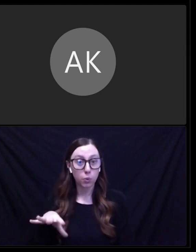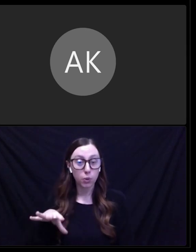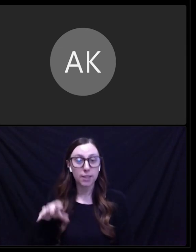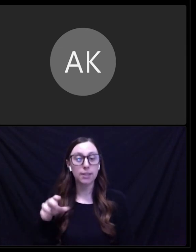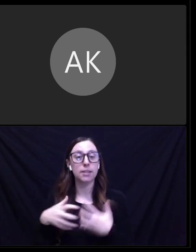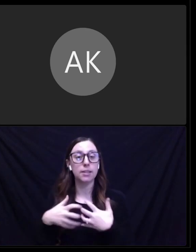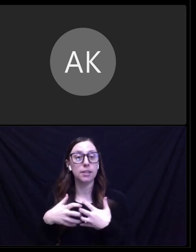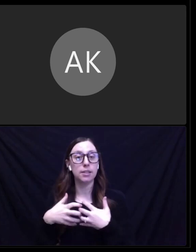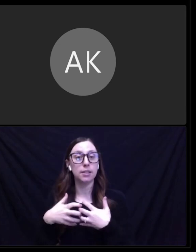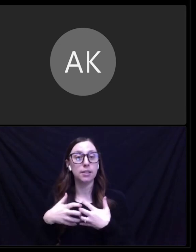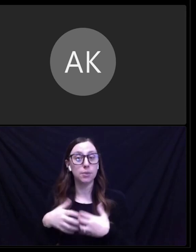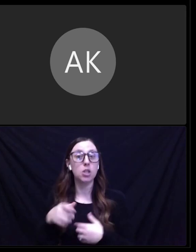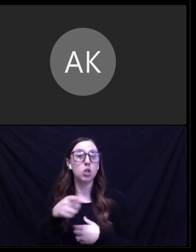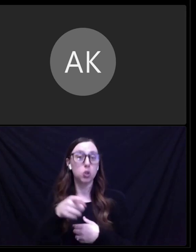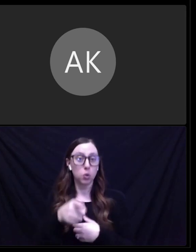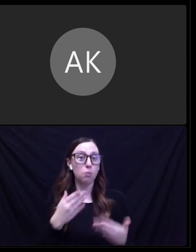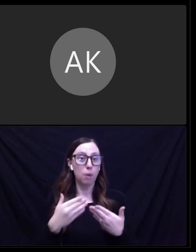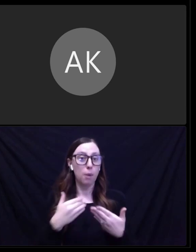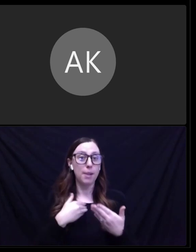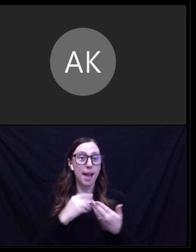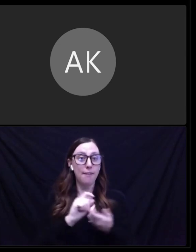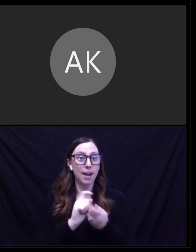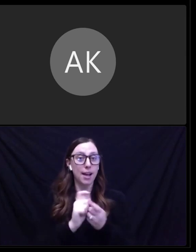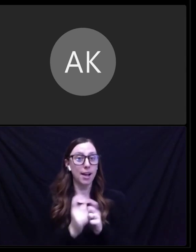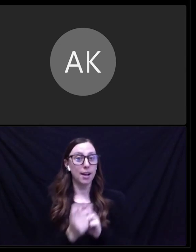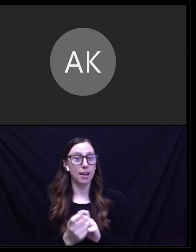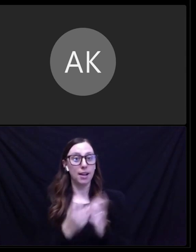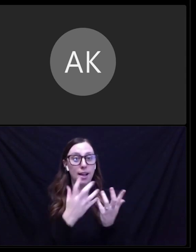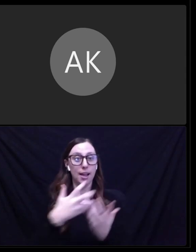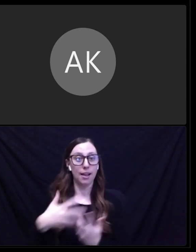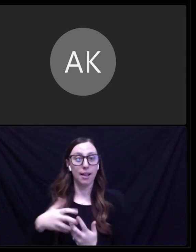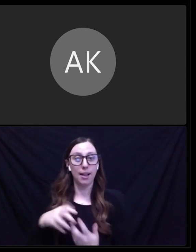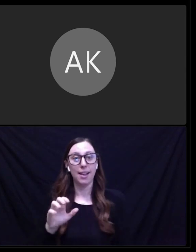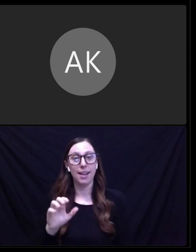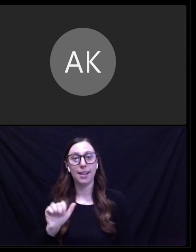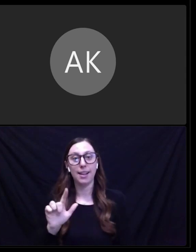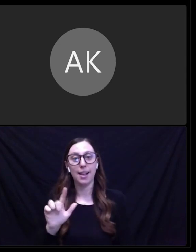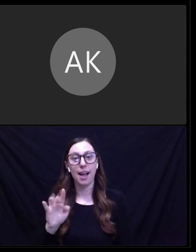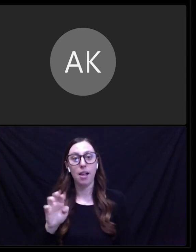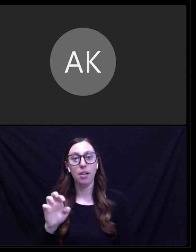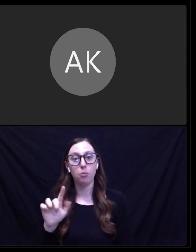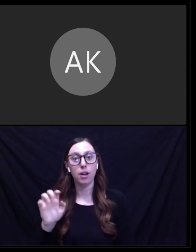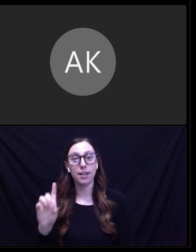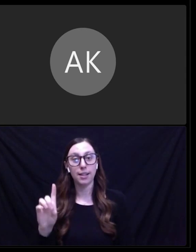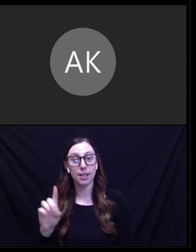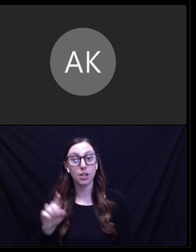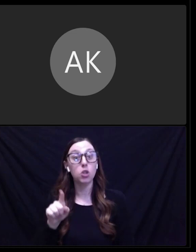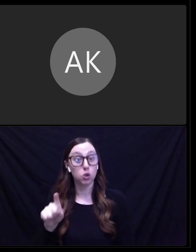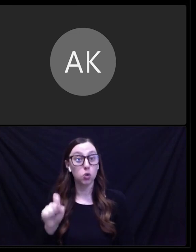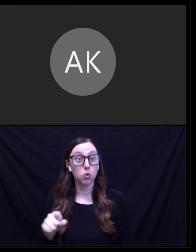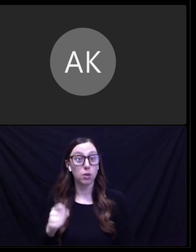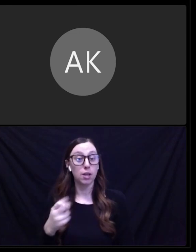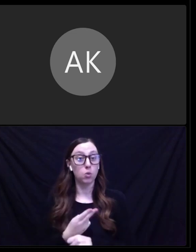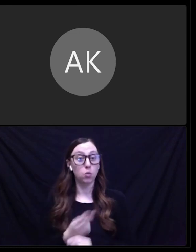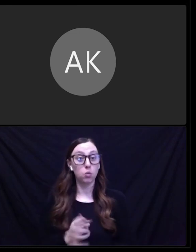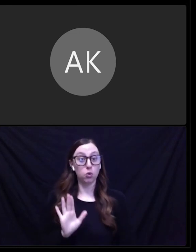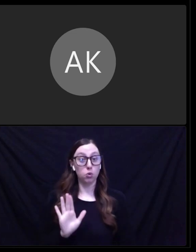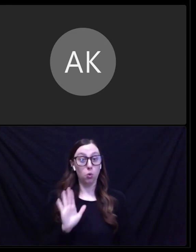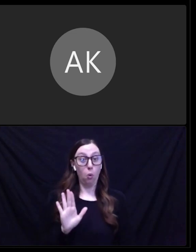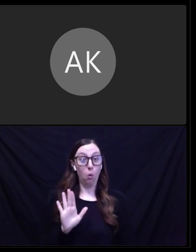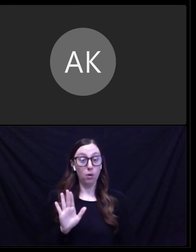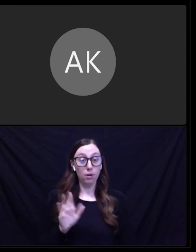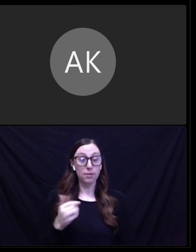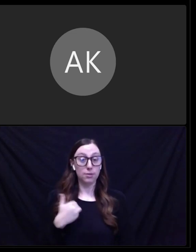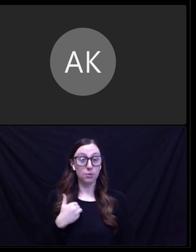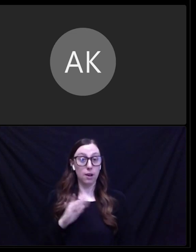have a calibrated sip and puff. You have the capability of taking your calibrated sip and puff and jacking it into